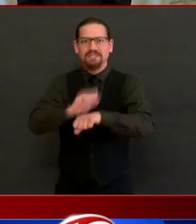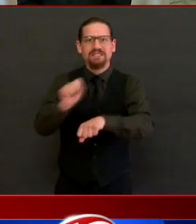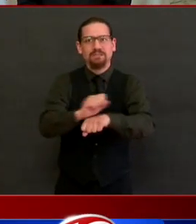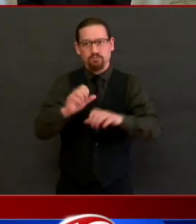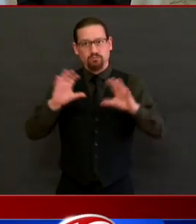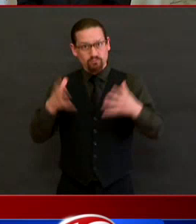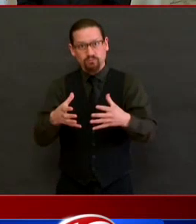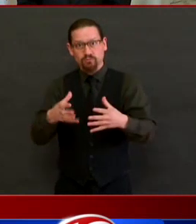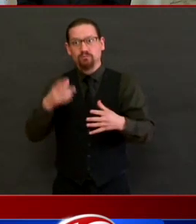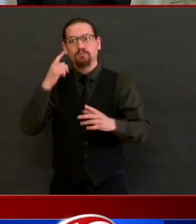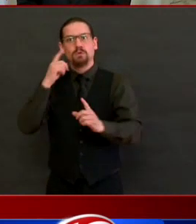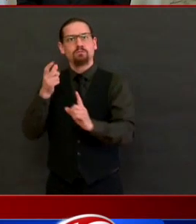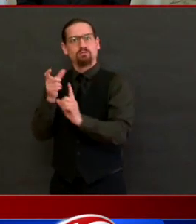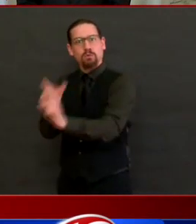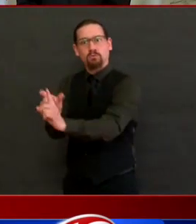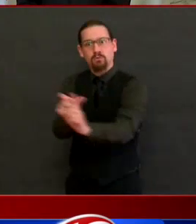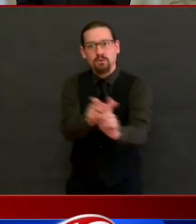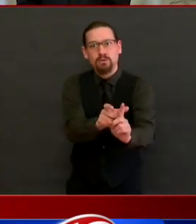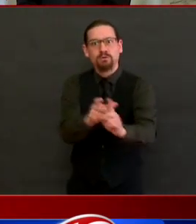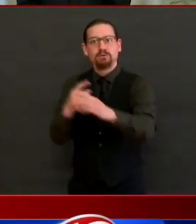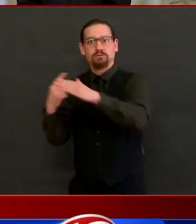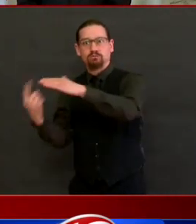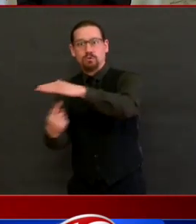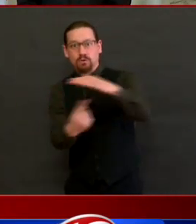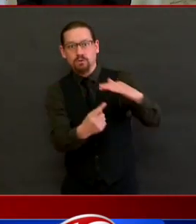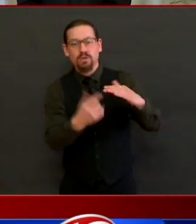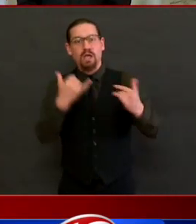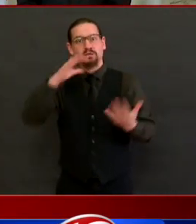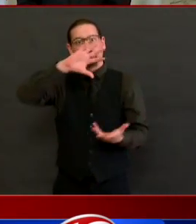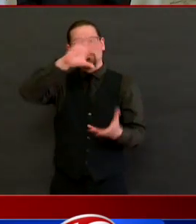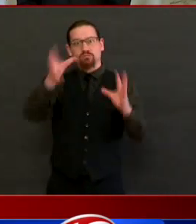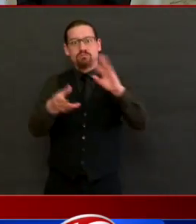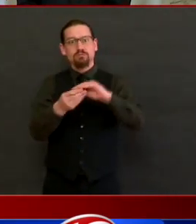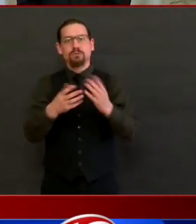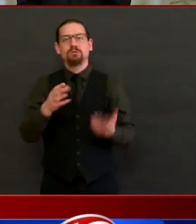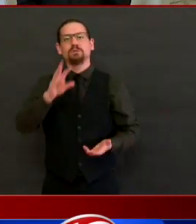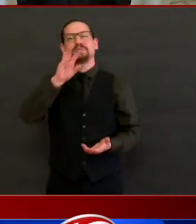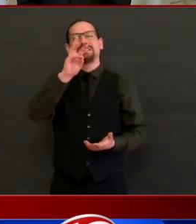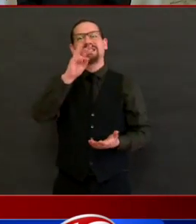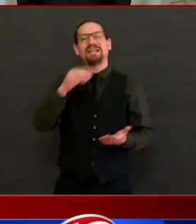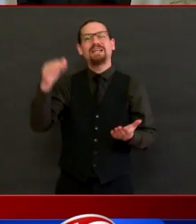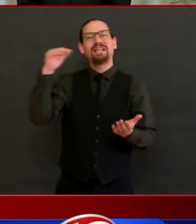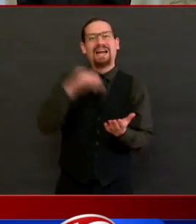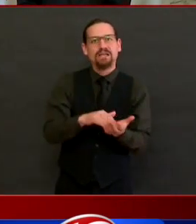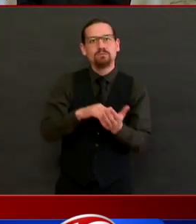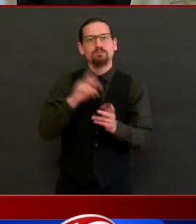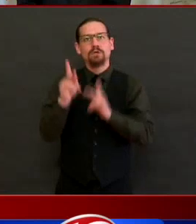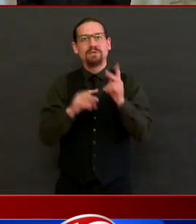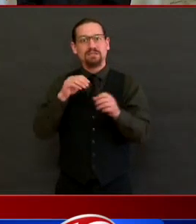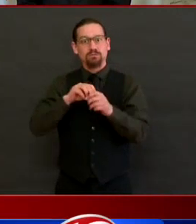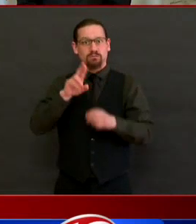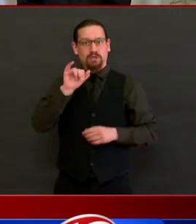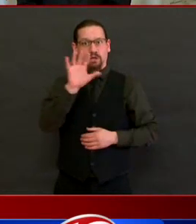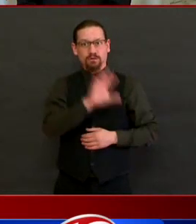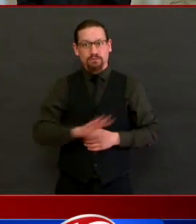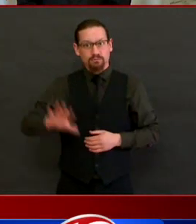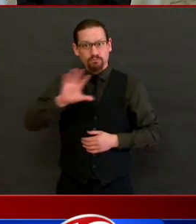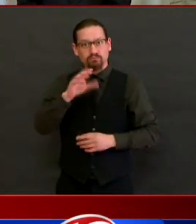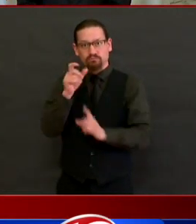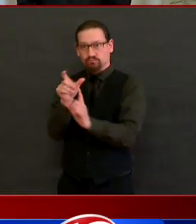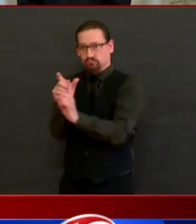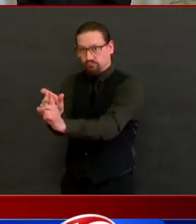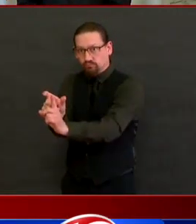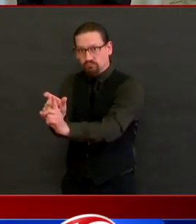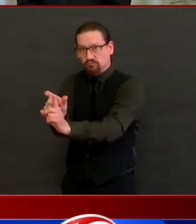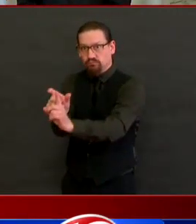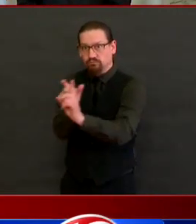safely in their homes. And as a quick reminder, quarantine means staying home. It's a fancy word